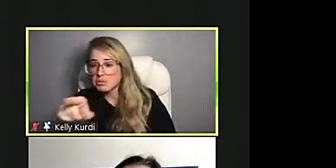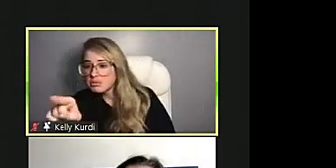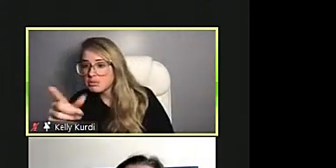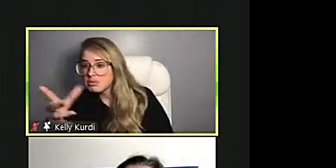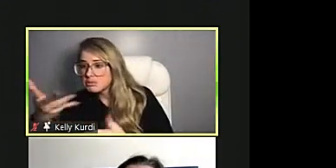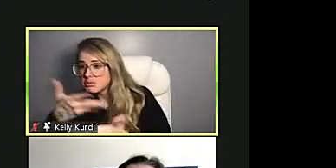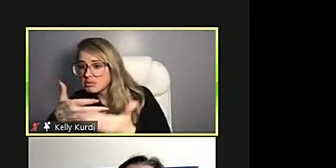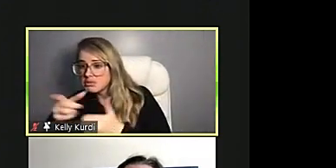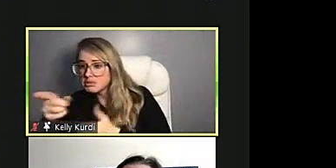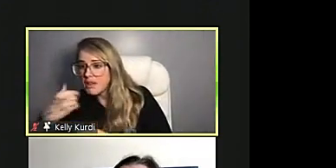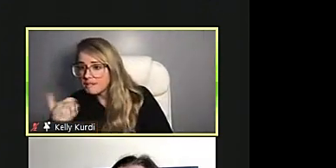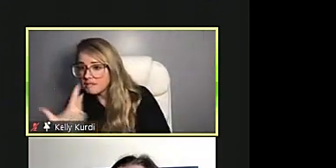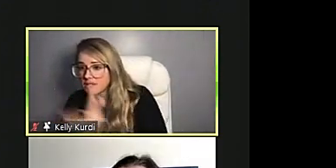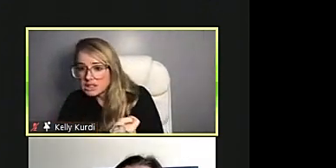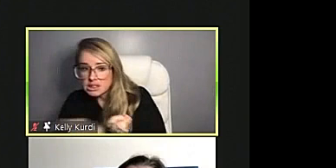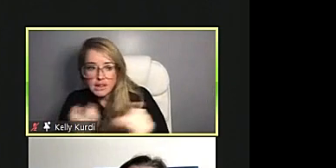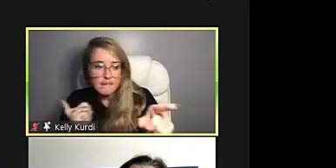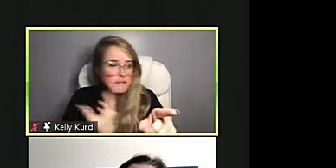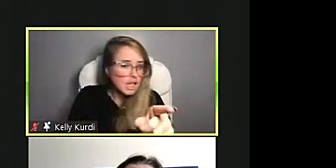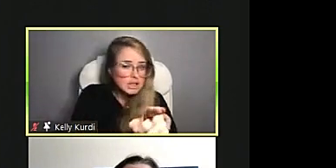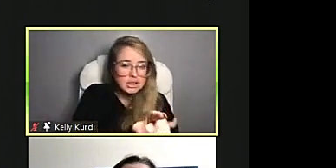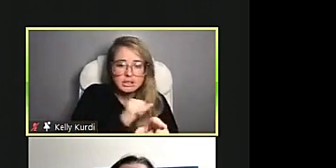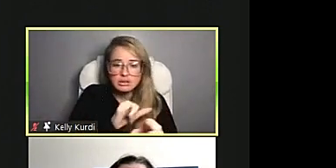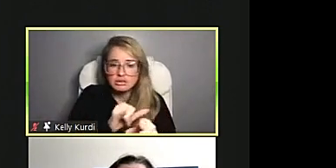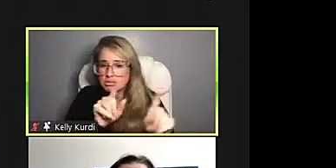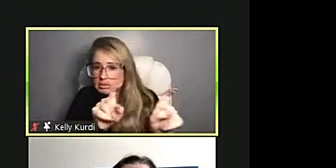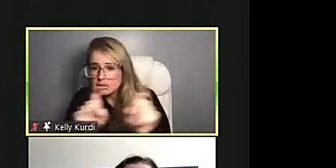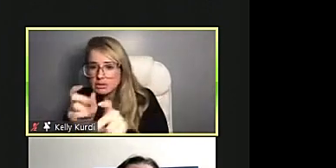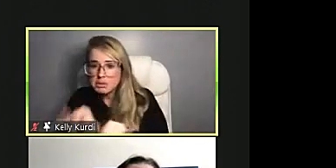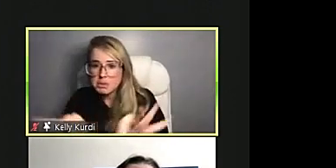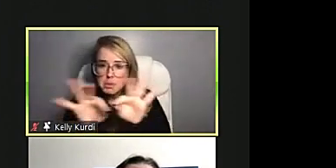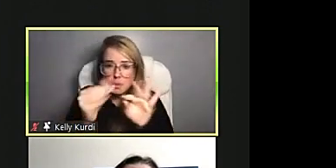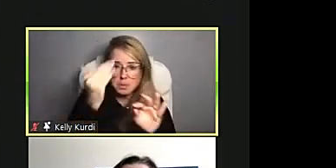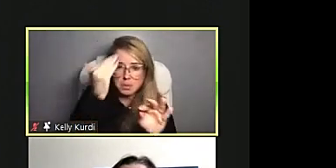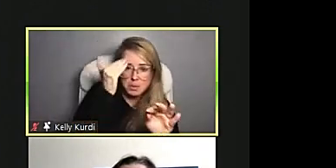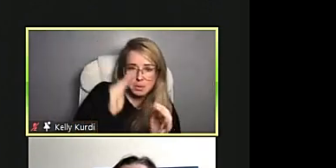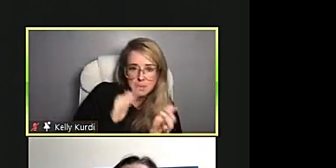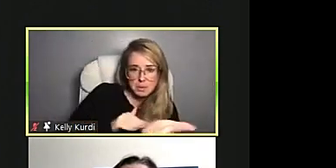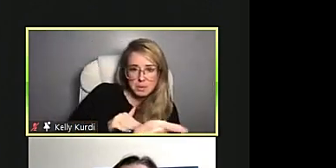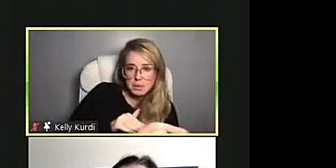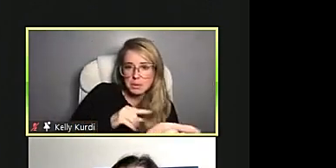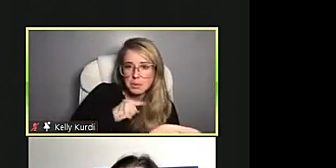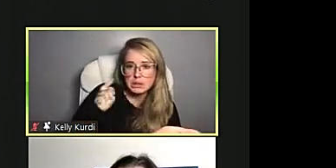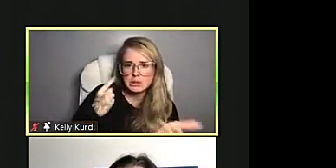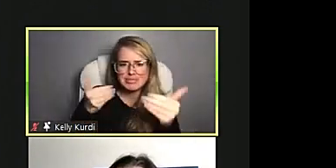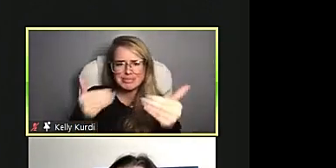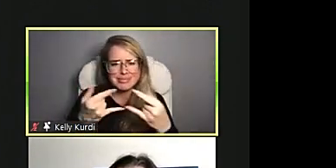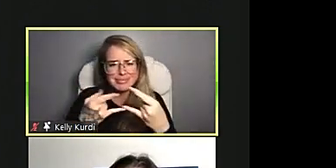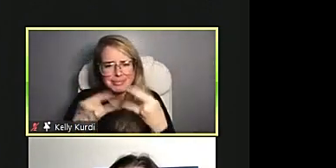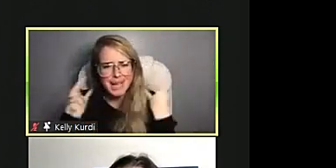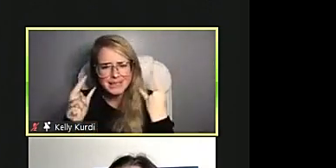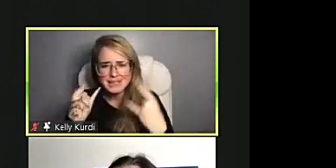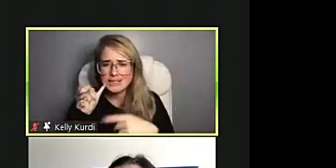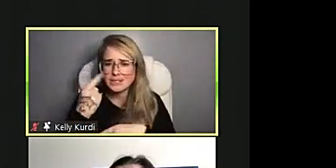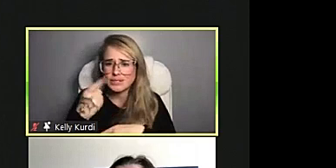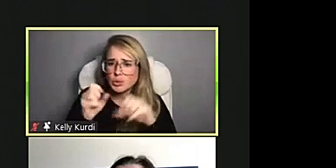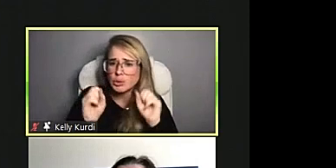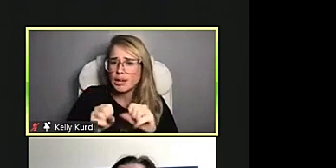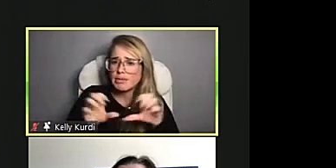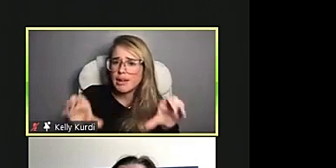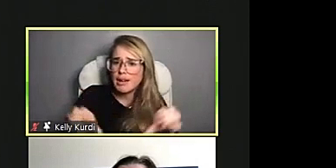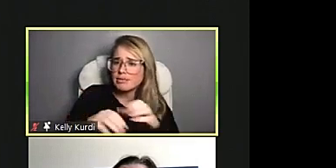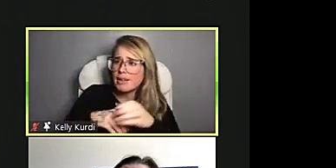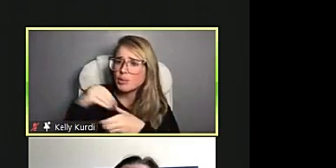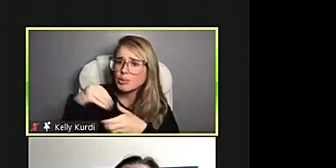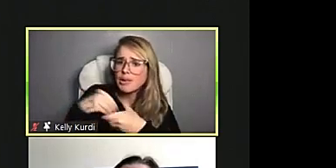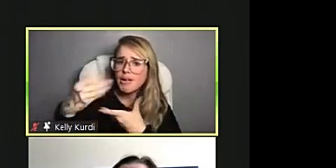gathering with is also important to assess your risk and wear a mask. And if you can have your activities